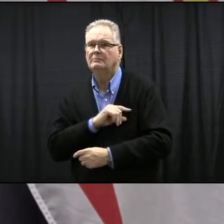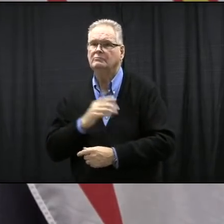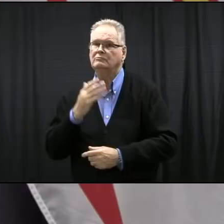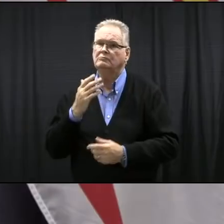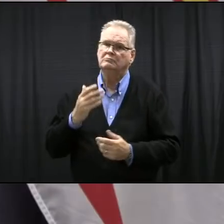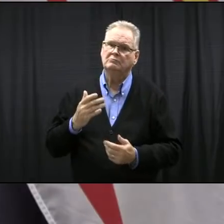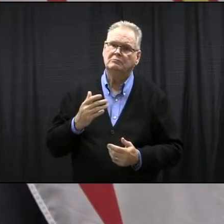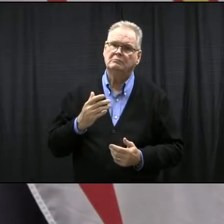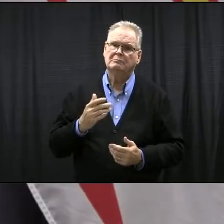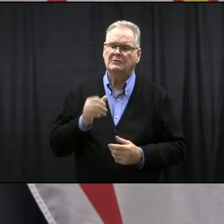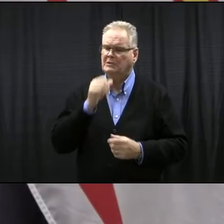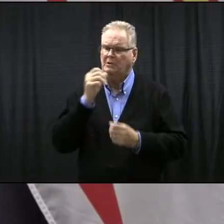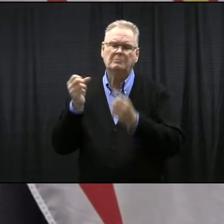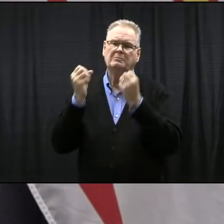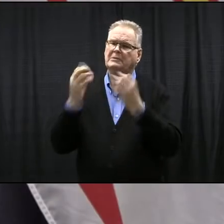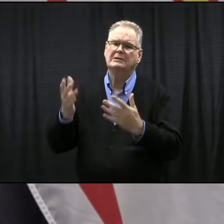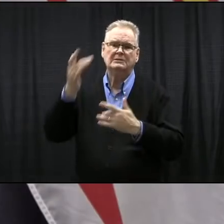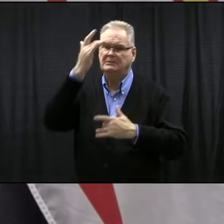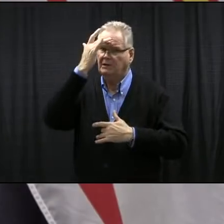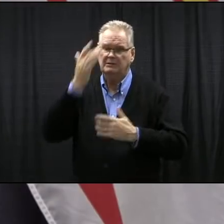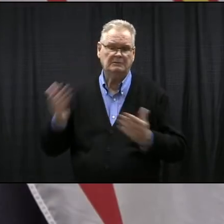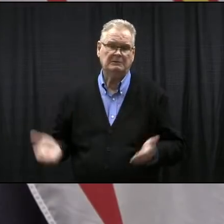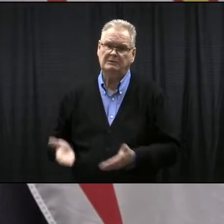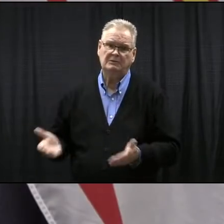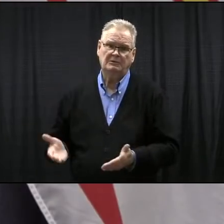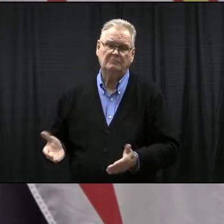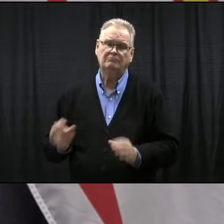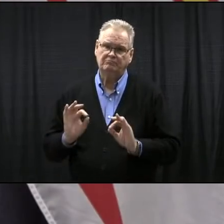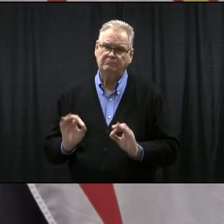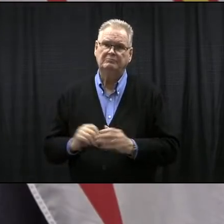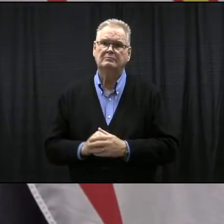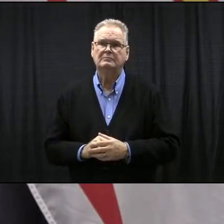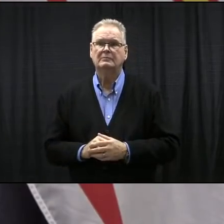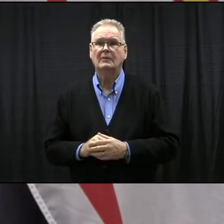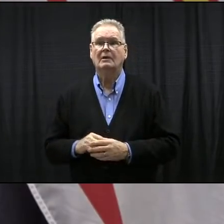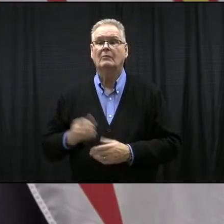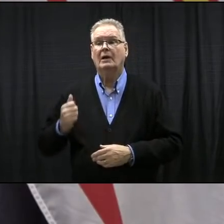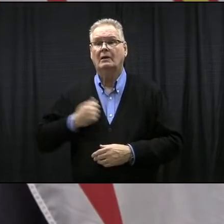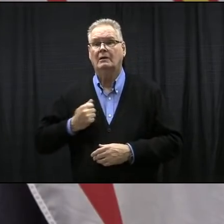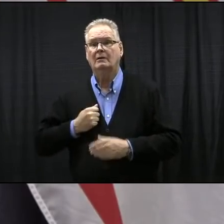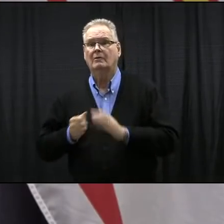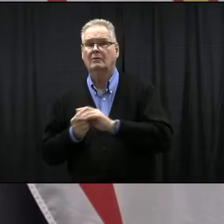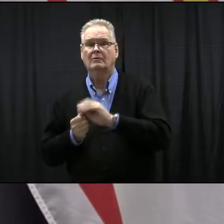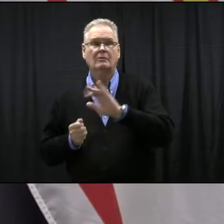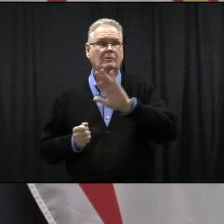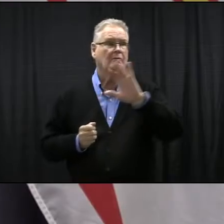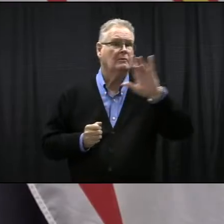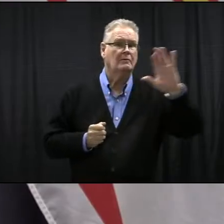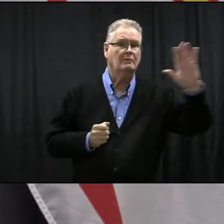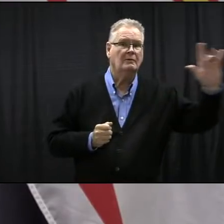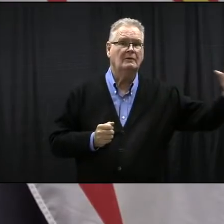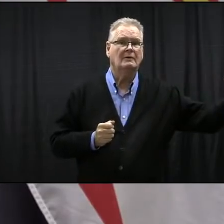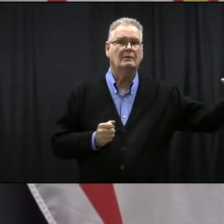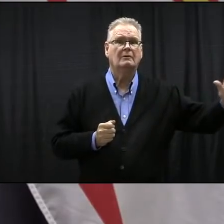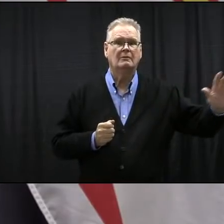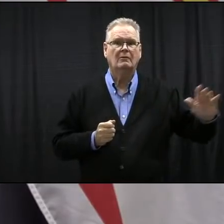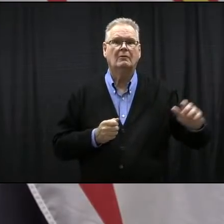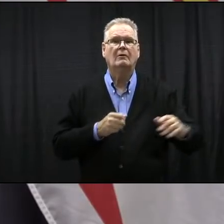vaccination status, which is almost 700,000 cases, only 1.5% are in fully vaccinated individuals.